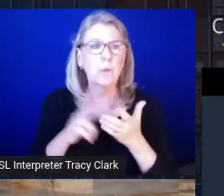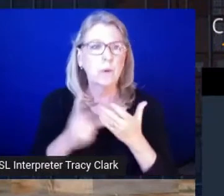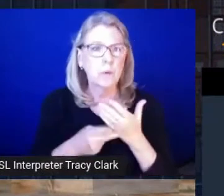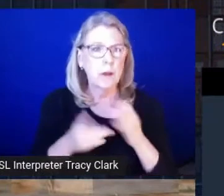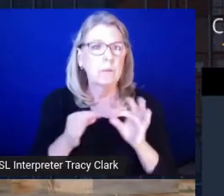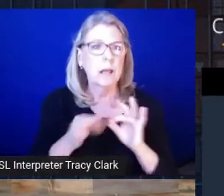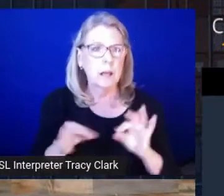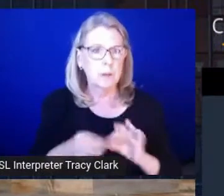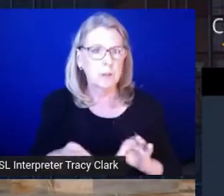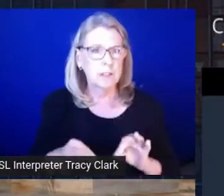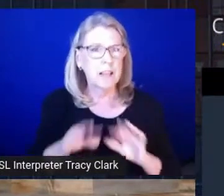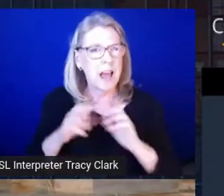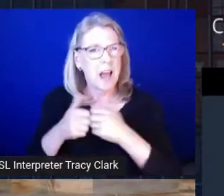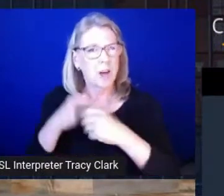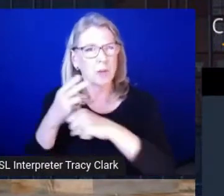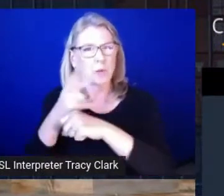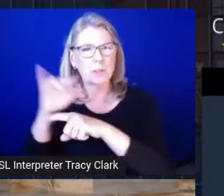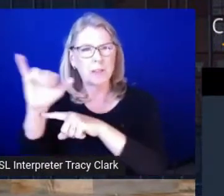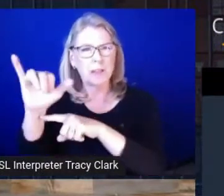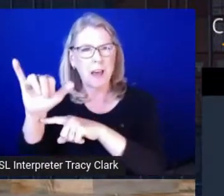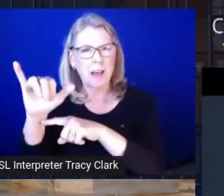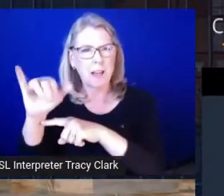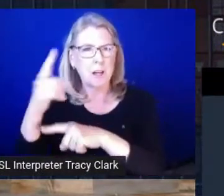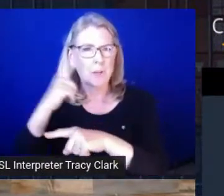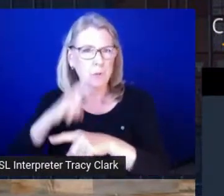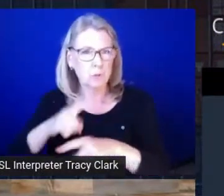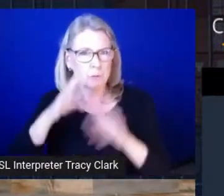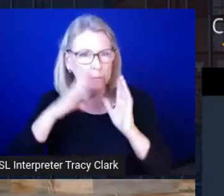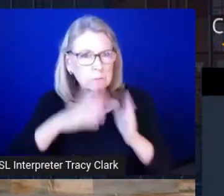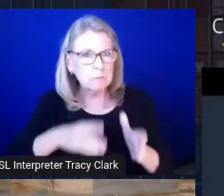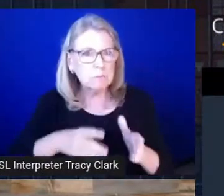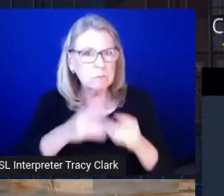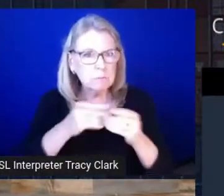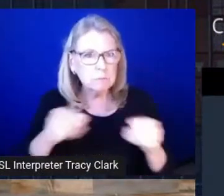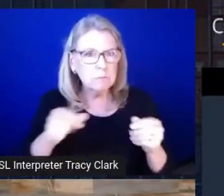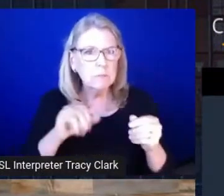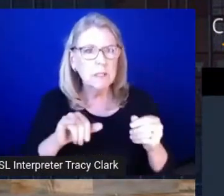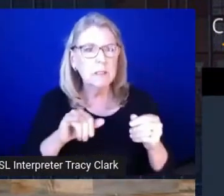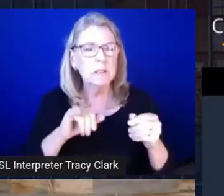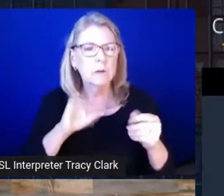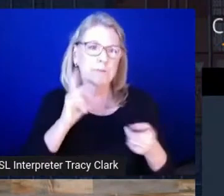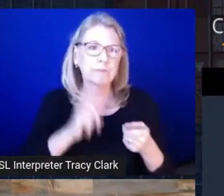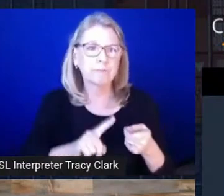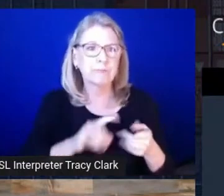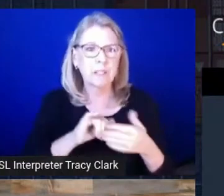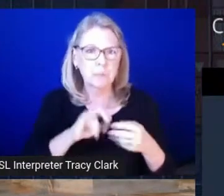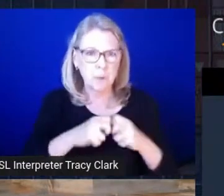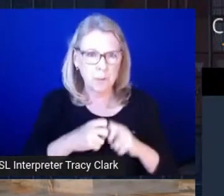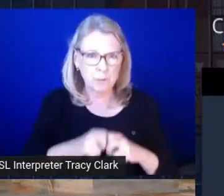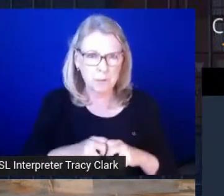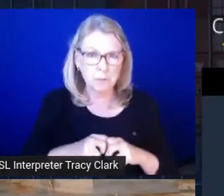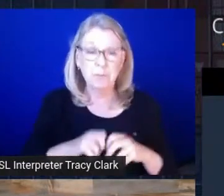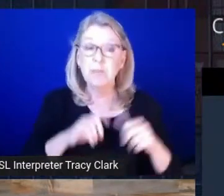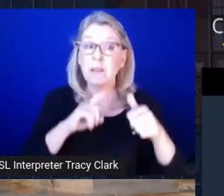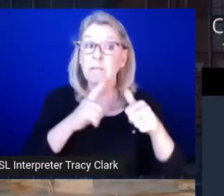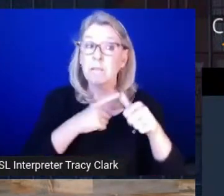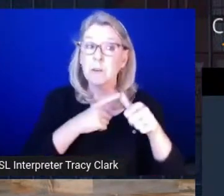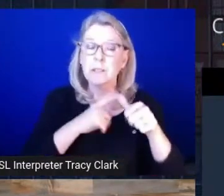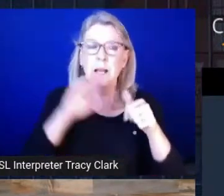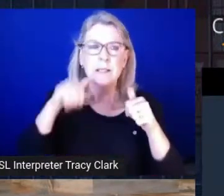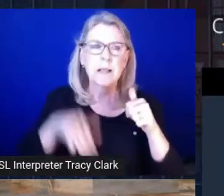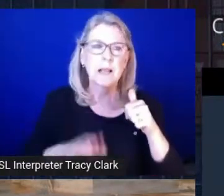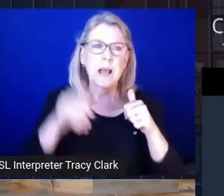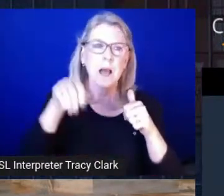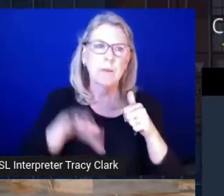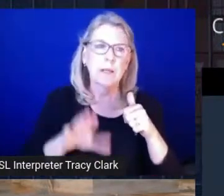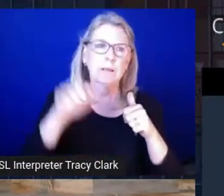So general purpose programming languages, first of all, are dynamic, right? You can use all the variety of control flows and